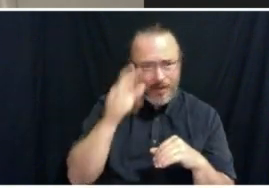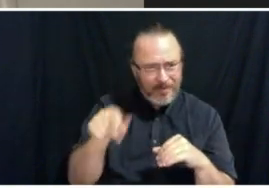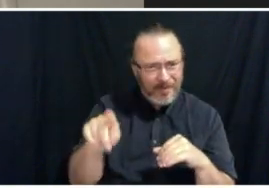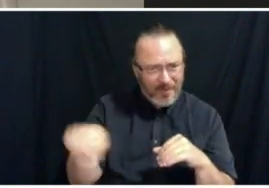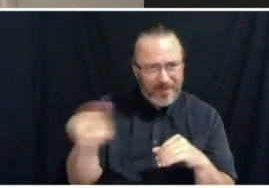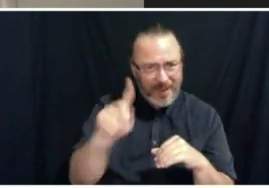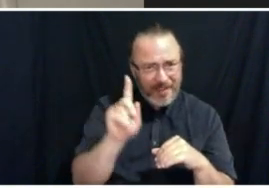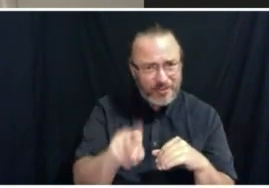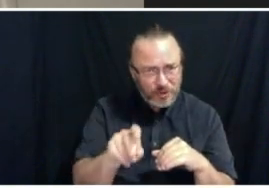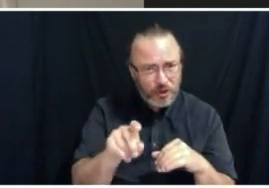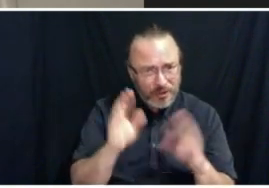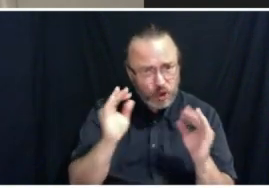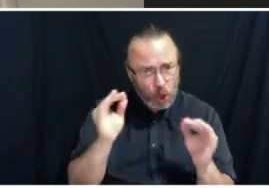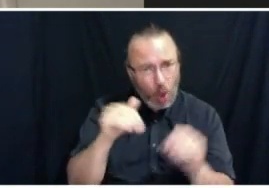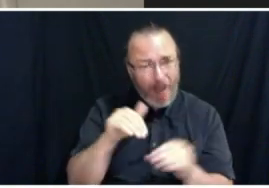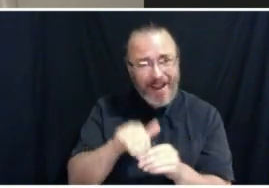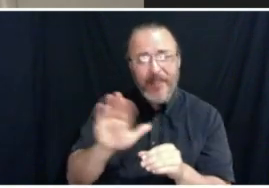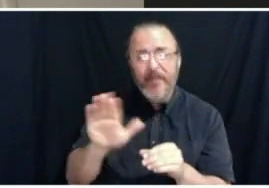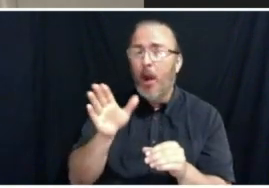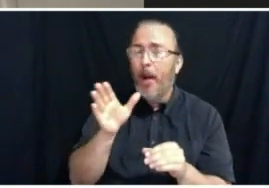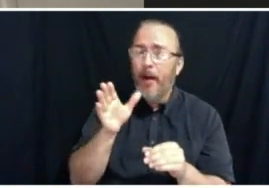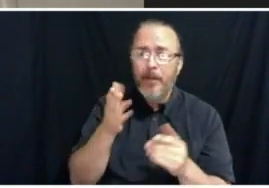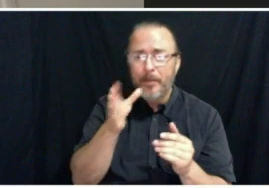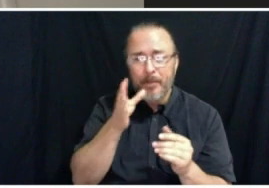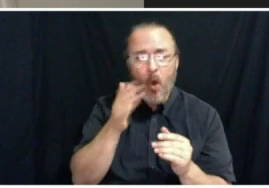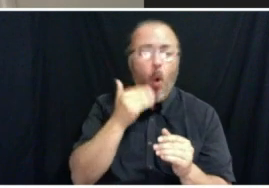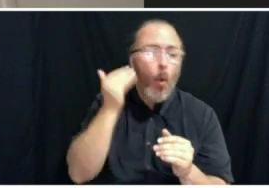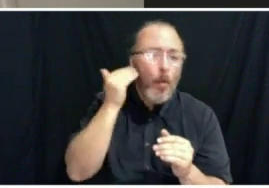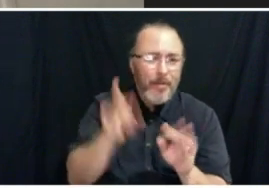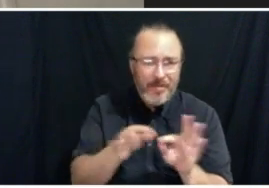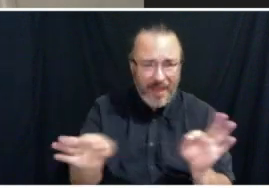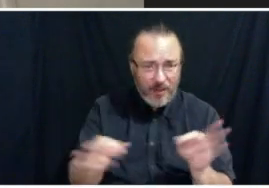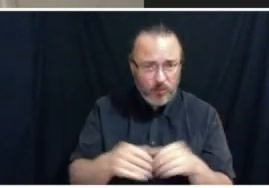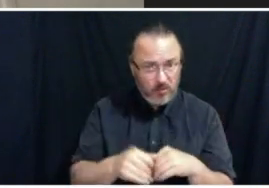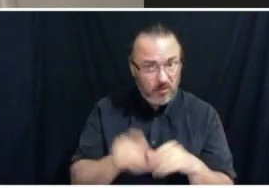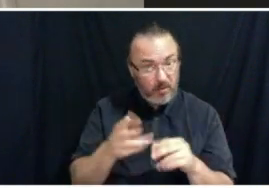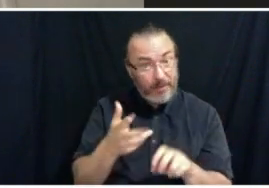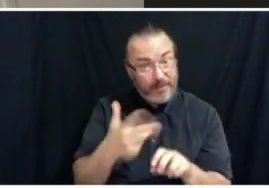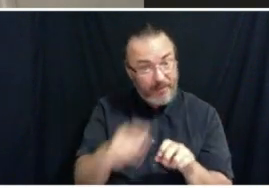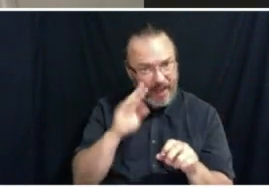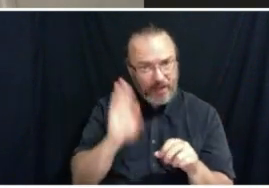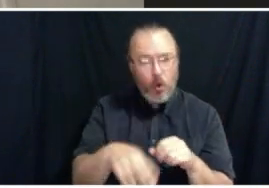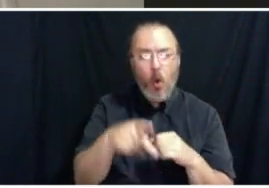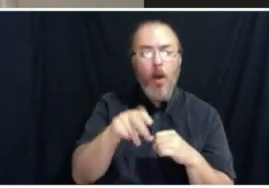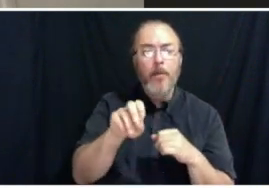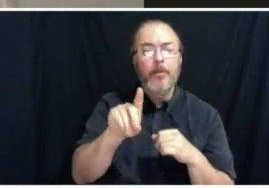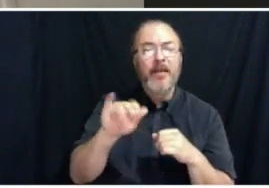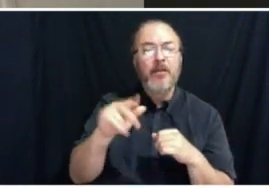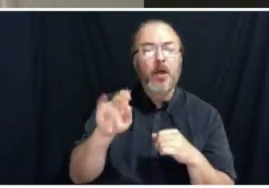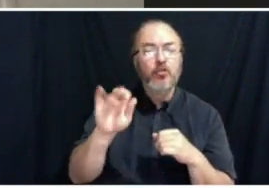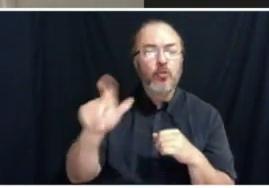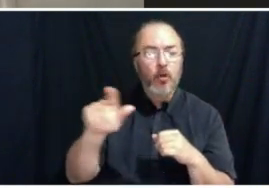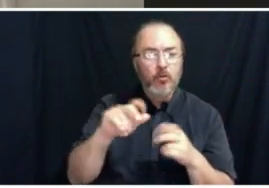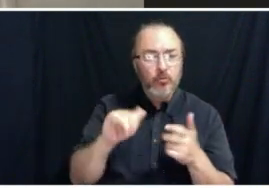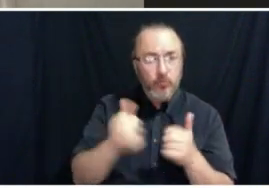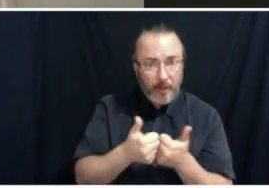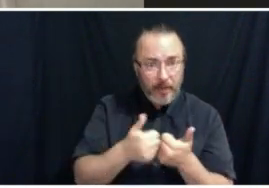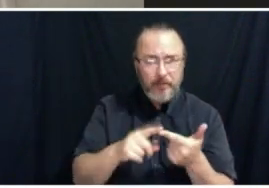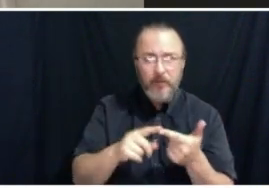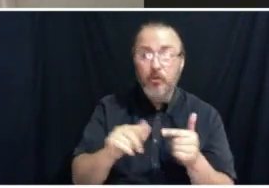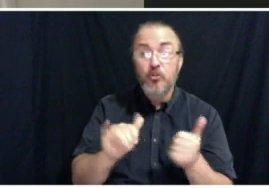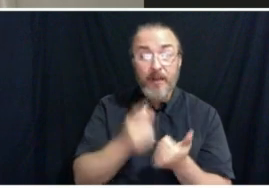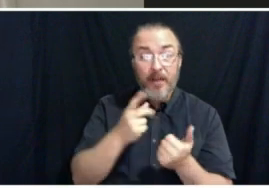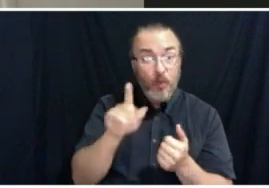taught in their mother tongue, but it's difficult. And we need to recognize that there are pedagogical challenges. There are the challenges of finding teachers that can speak